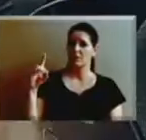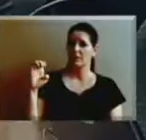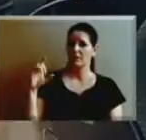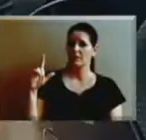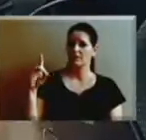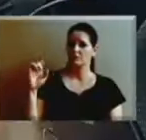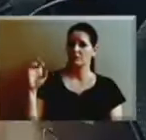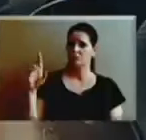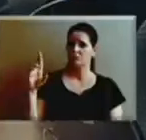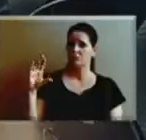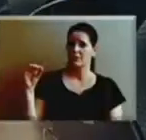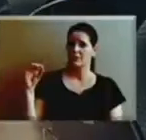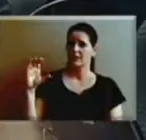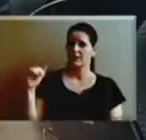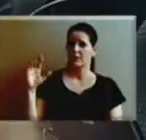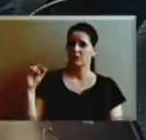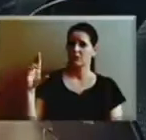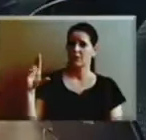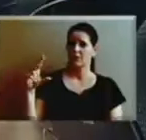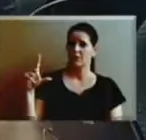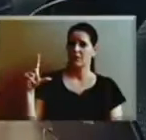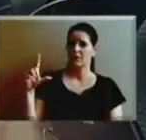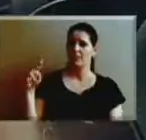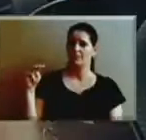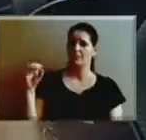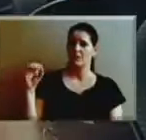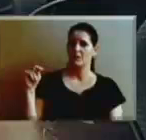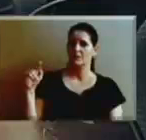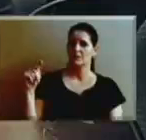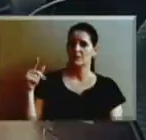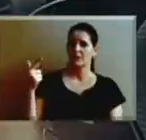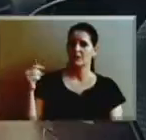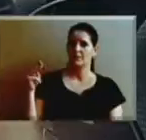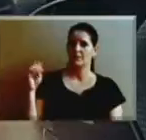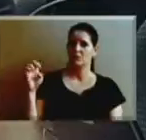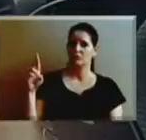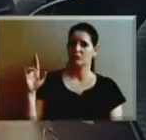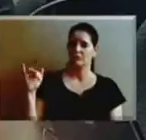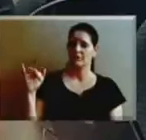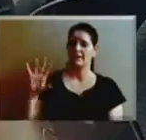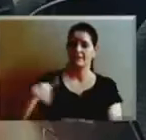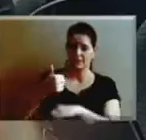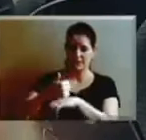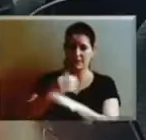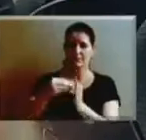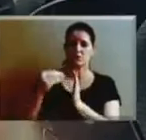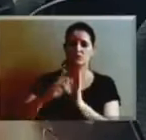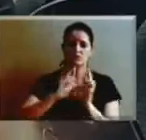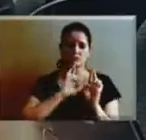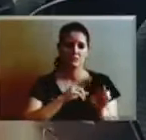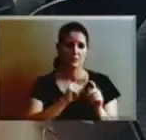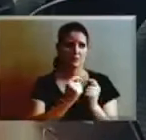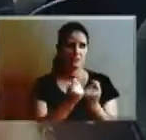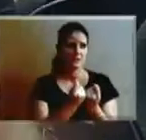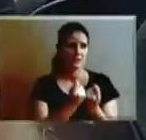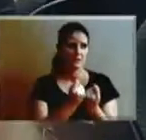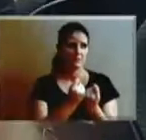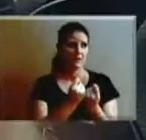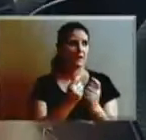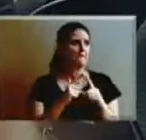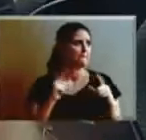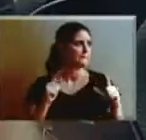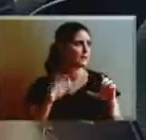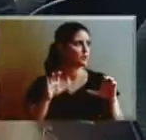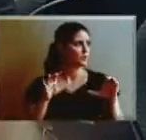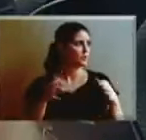under Carol Montgomery's leadership, they've created our student response team system, where a large group of people come together,